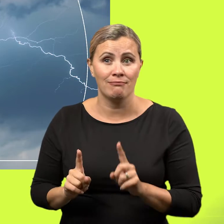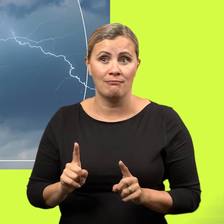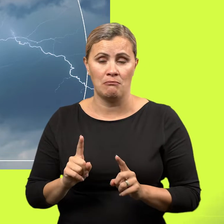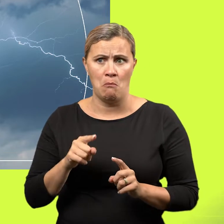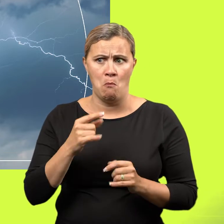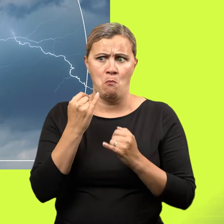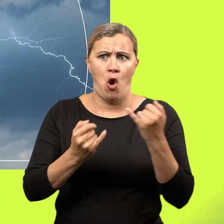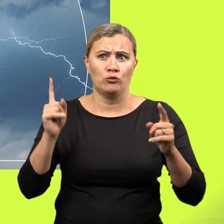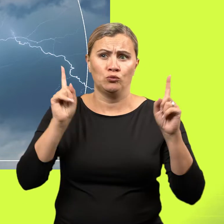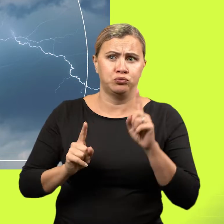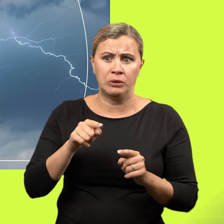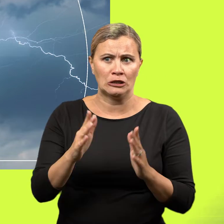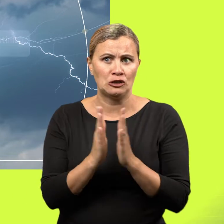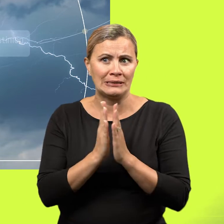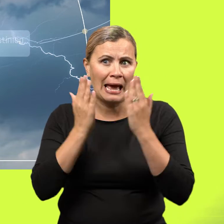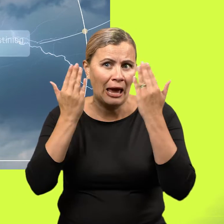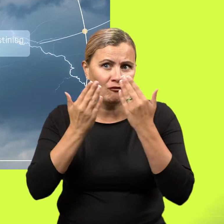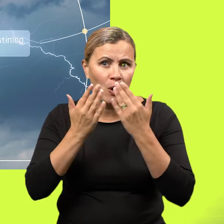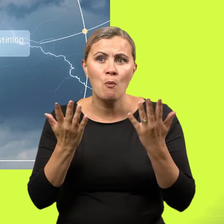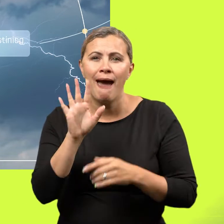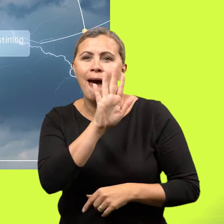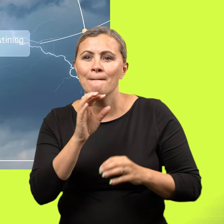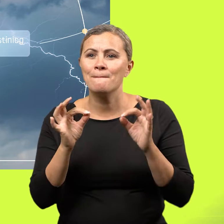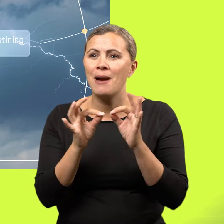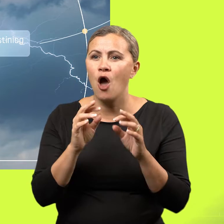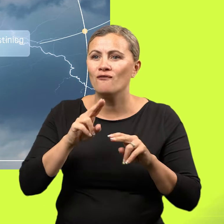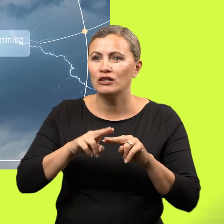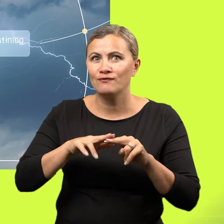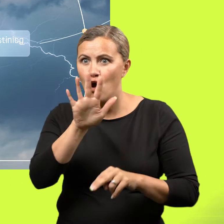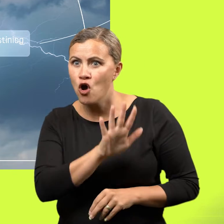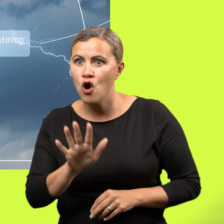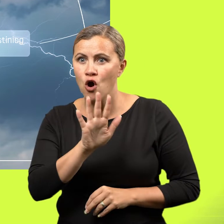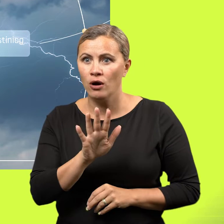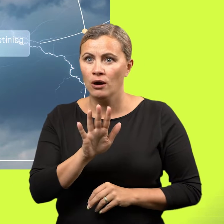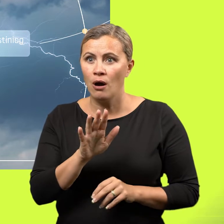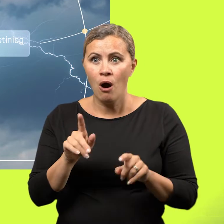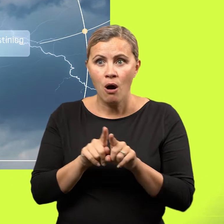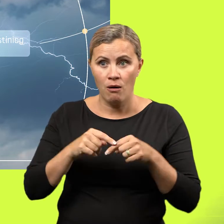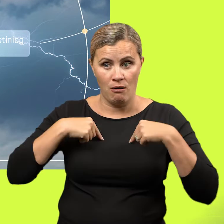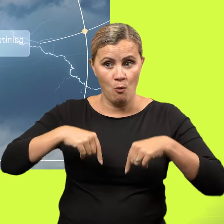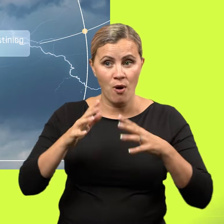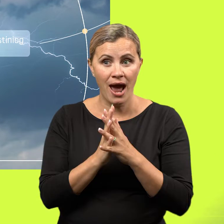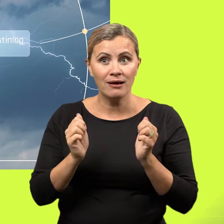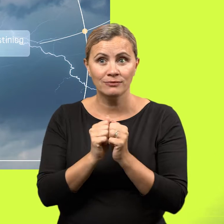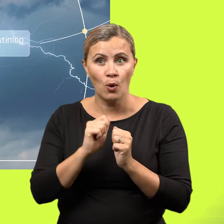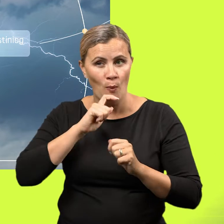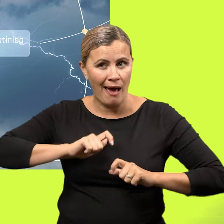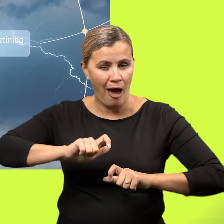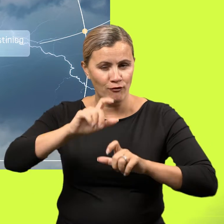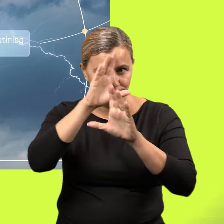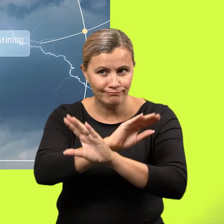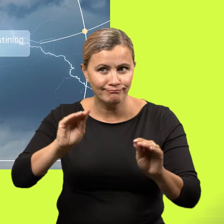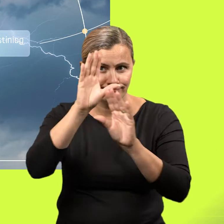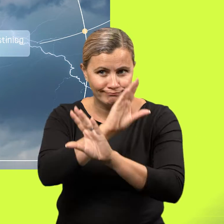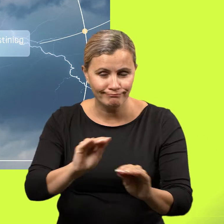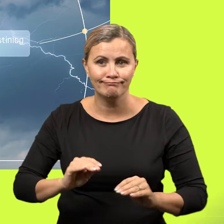an expected peak on Sunday evening in the Blaenau Ffestiniog area. I'll be here over the weekend as well now, so we'll continue to keep you